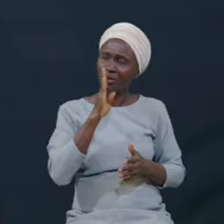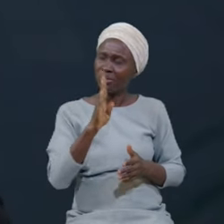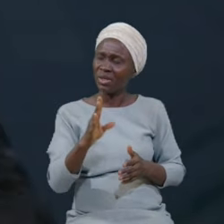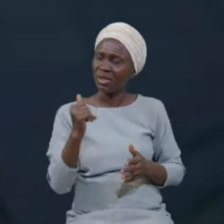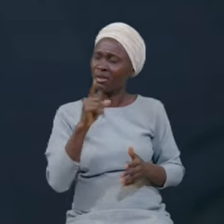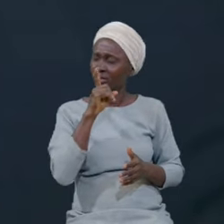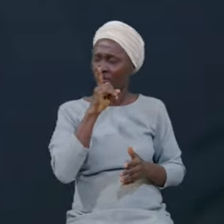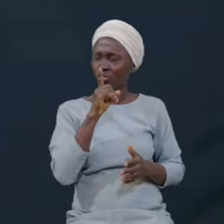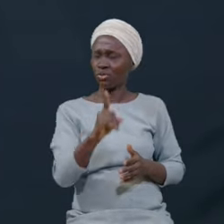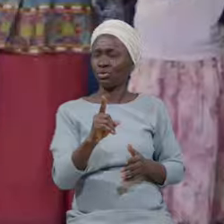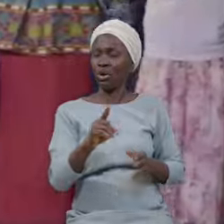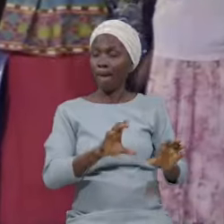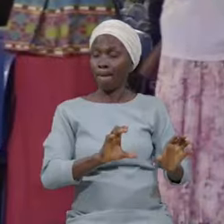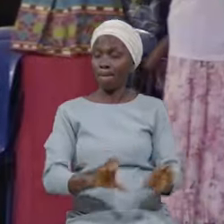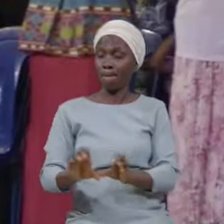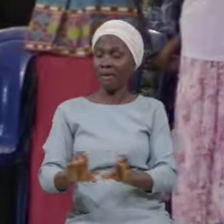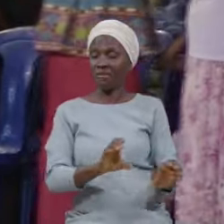in Jesus' name.